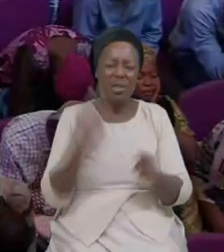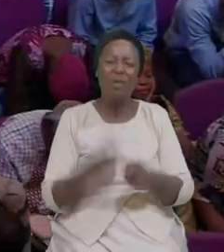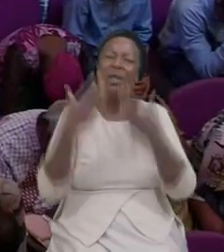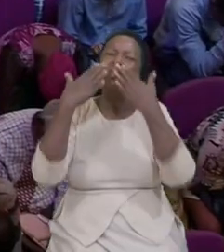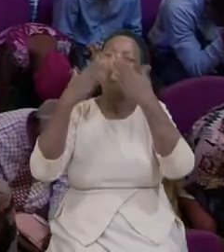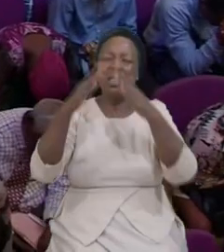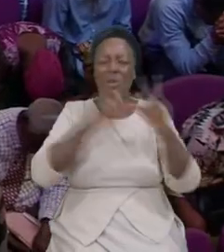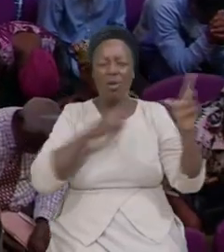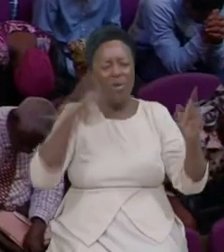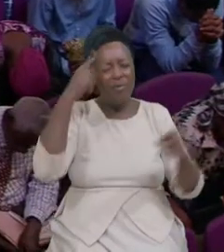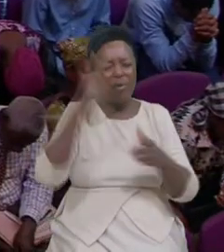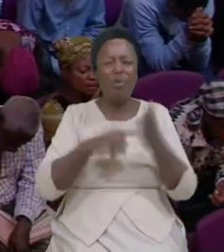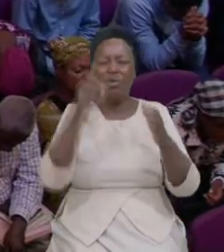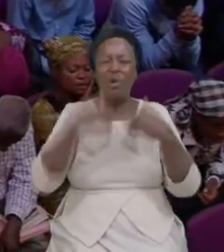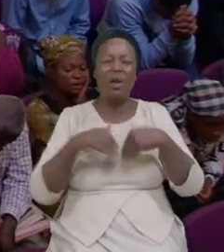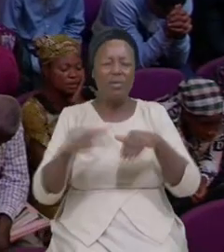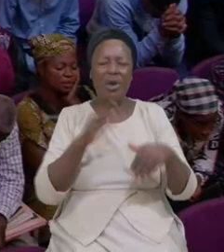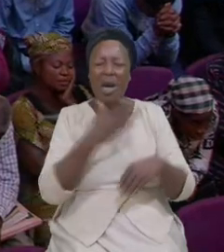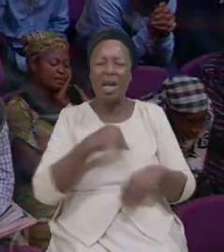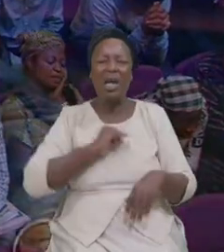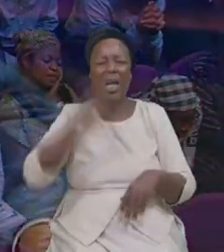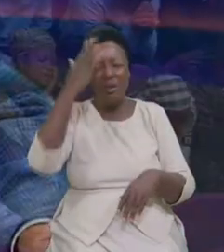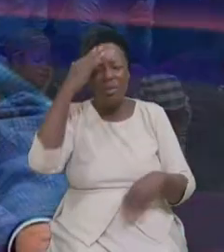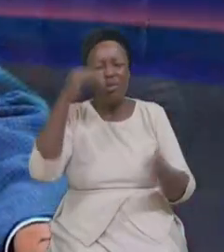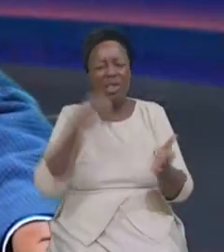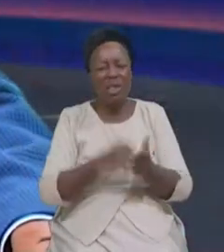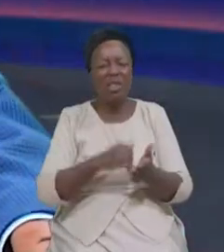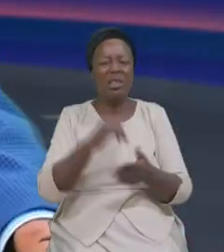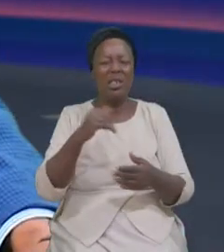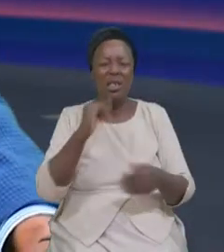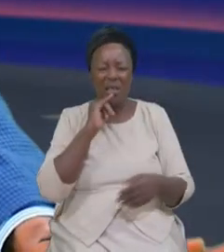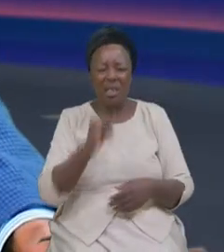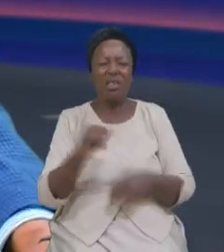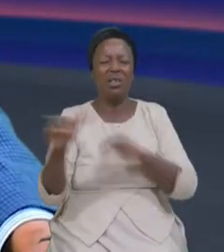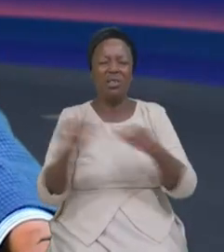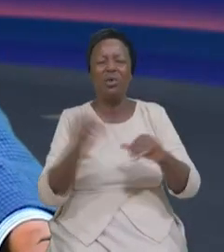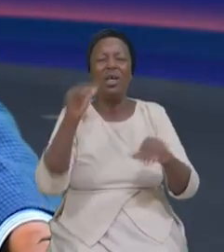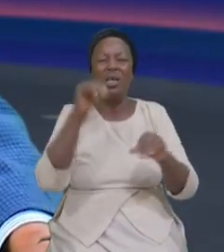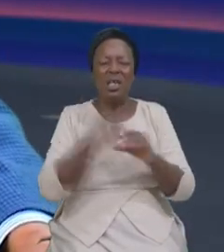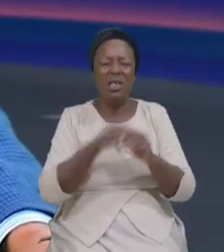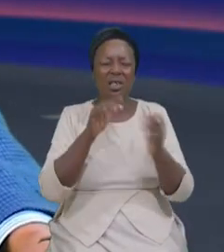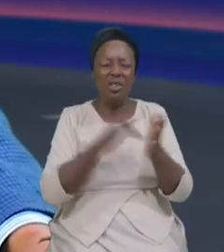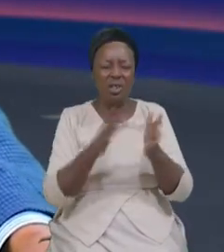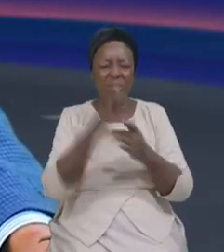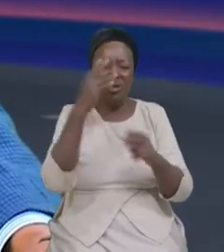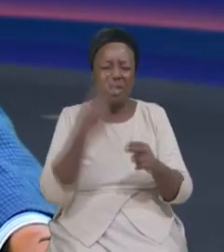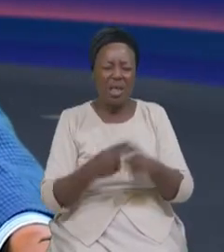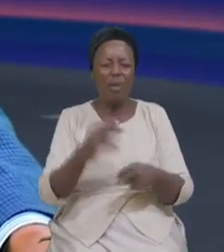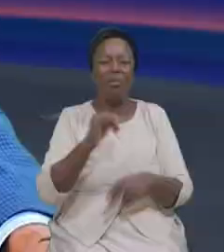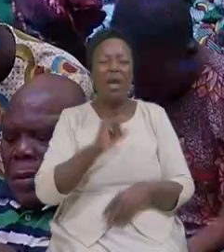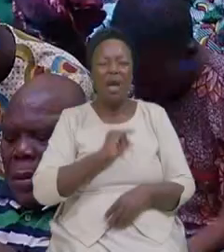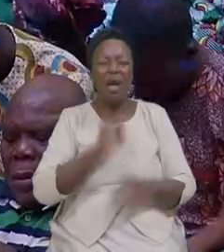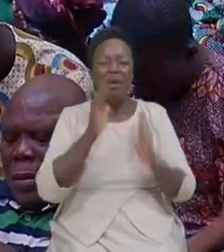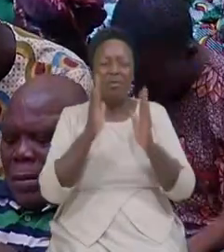you, Lord, for what you've done. I know it is done. In Jesus' name, I